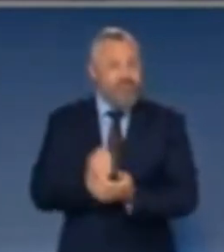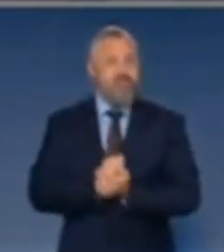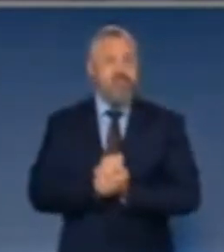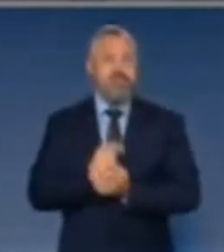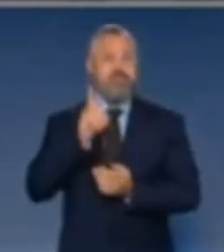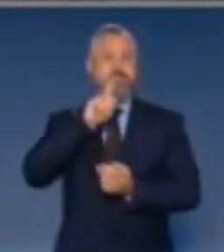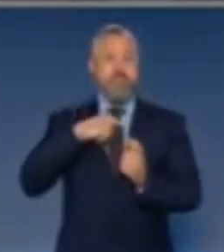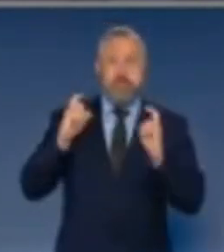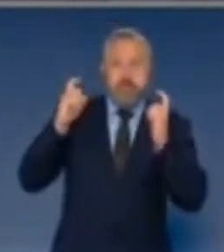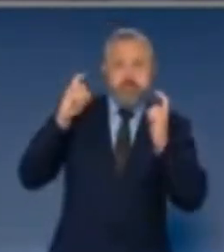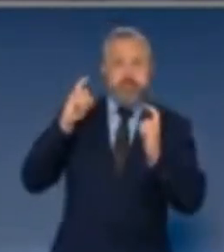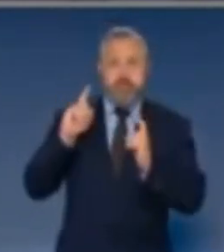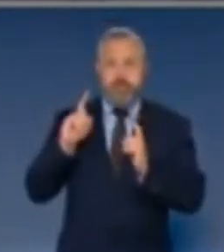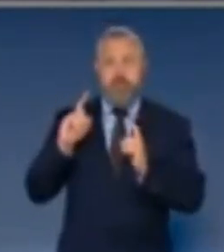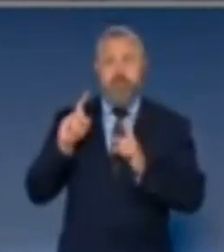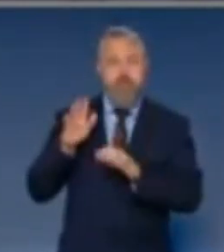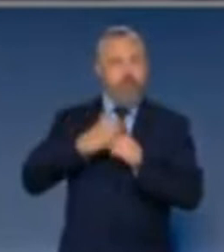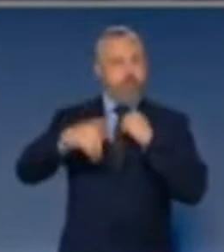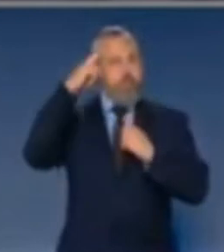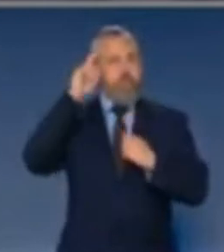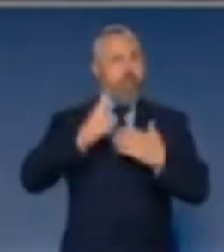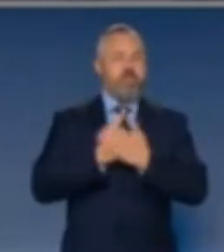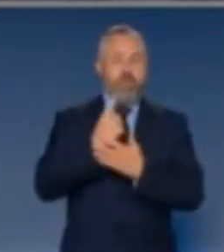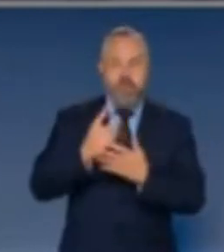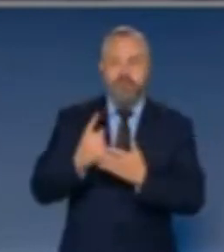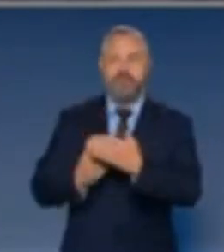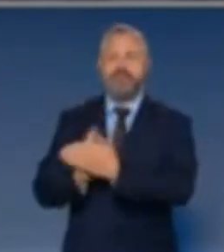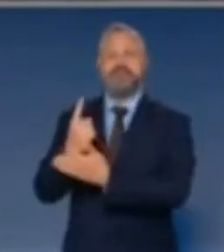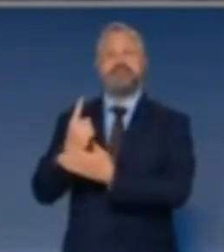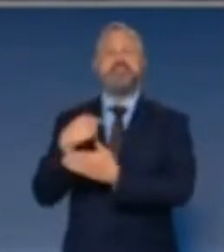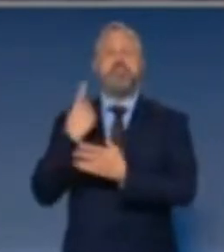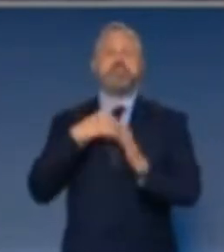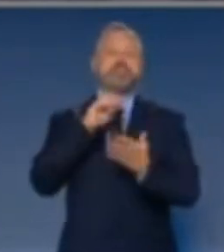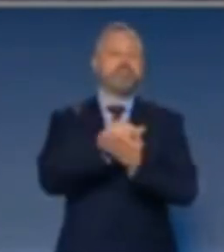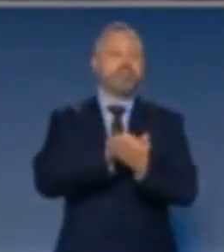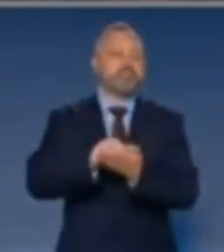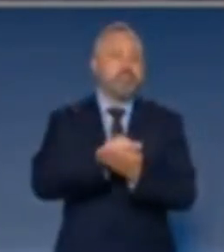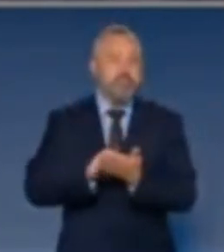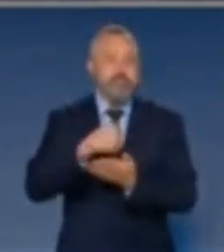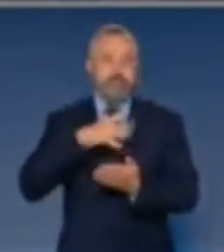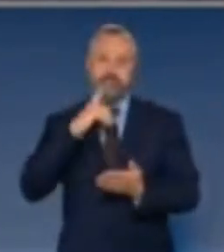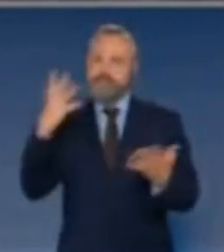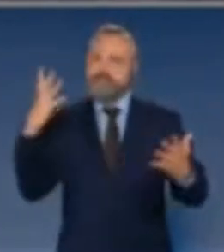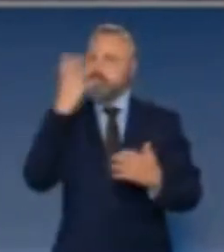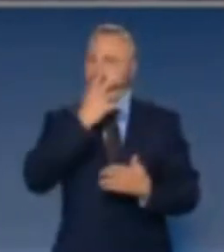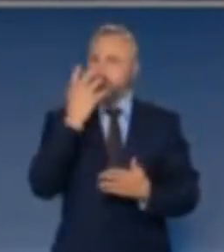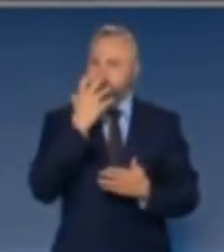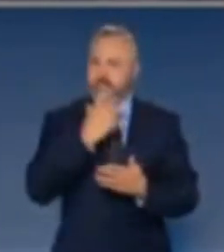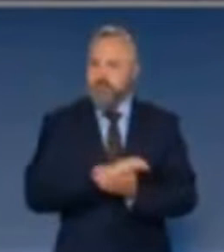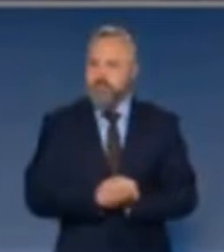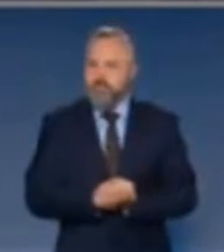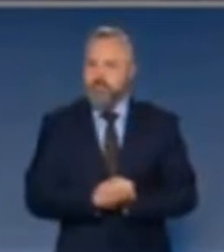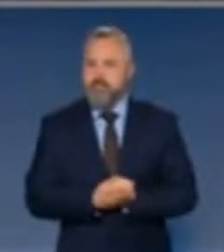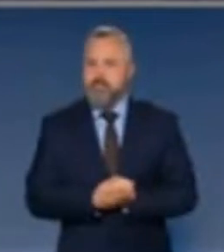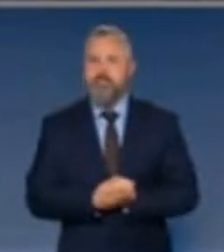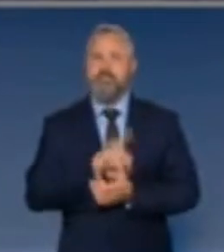And, you know, I have apologised for that and we apologise for that again. But it is very important